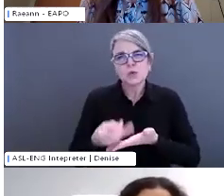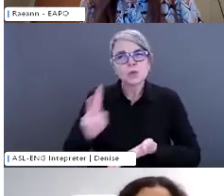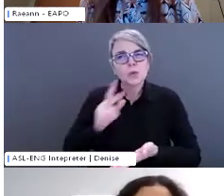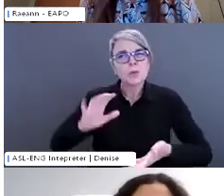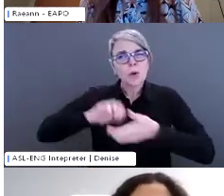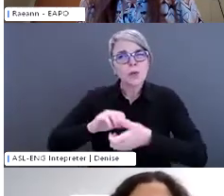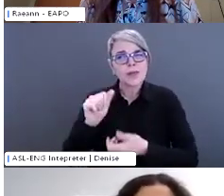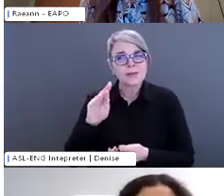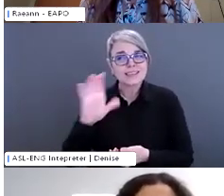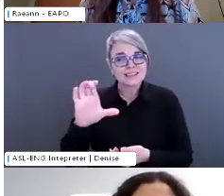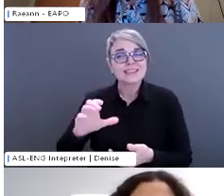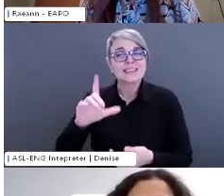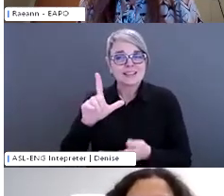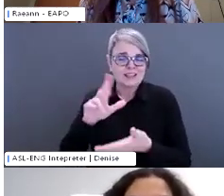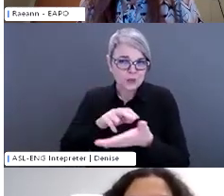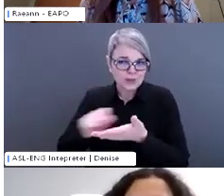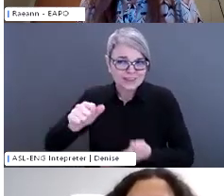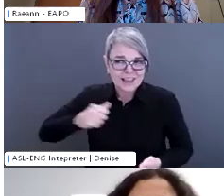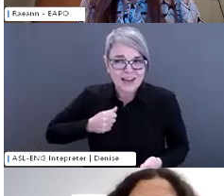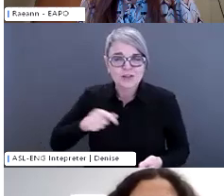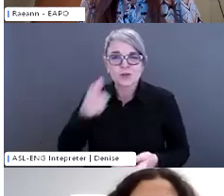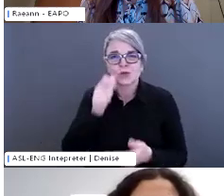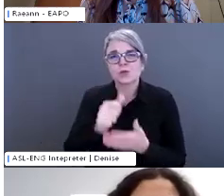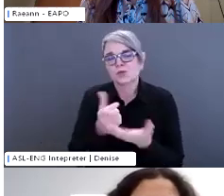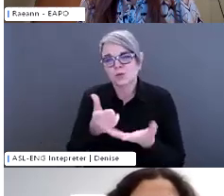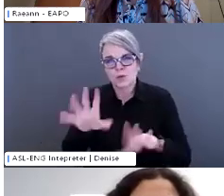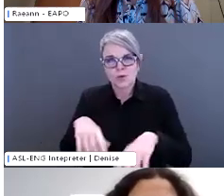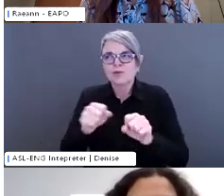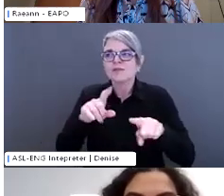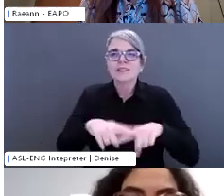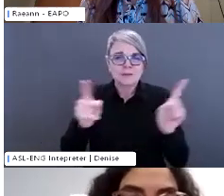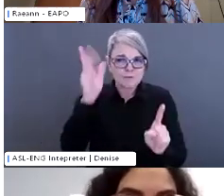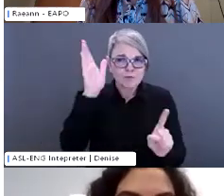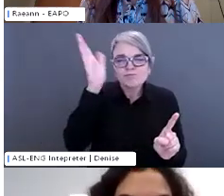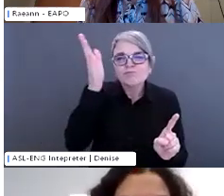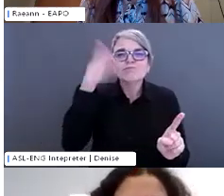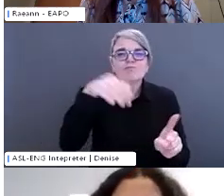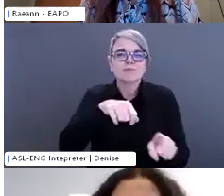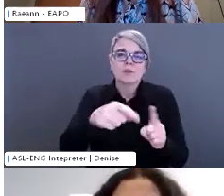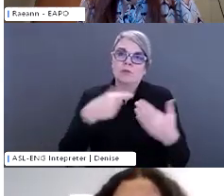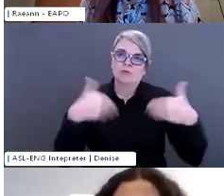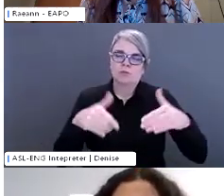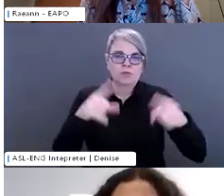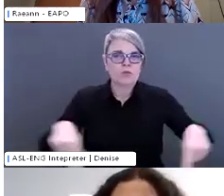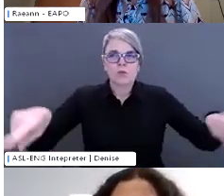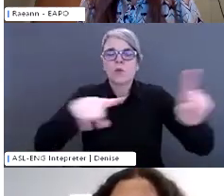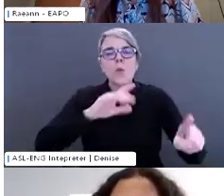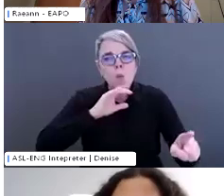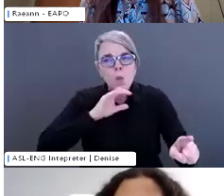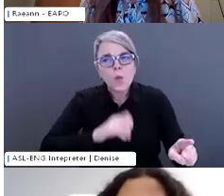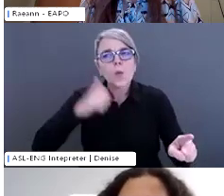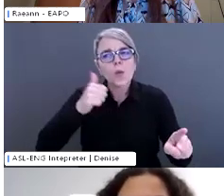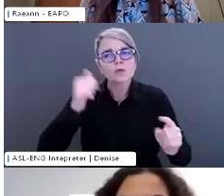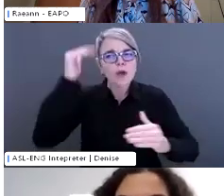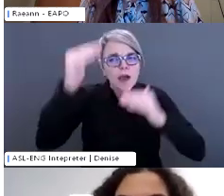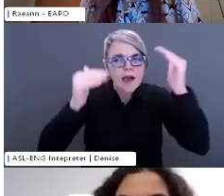was very educational and engaging for our older adults audience that participated on understanding AI. So